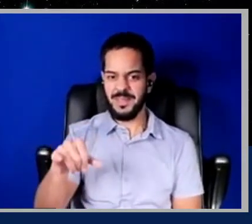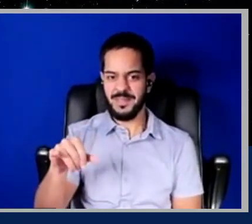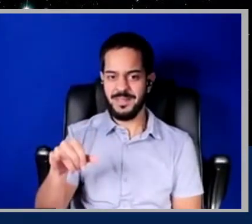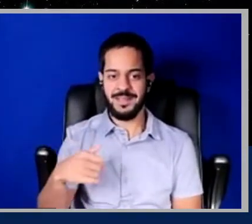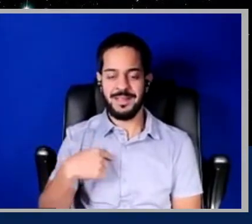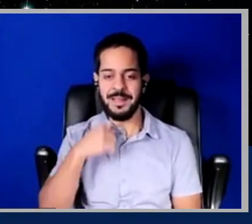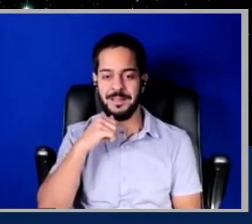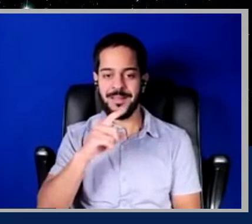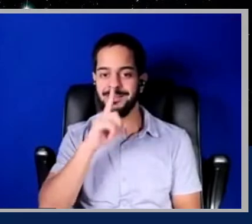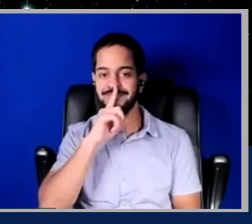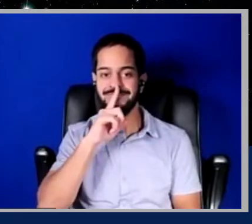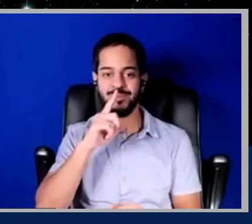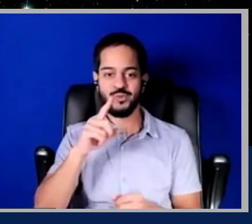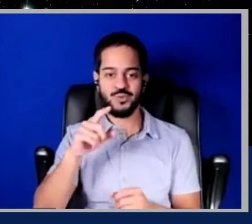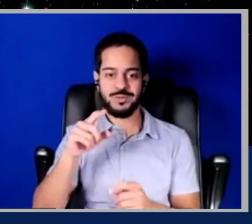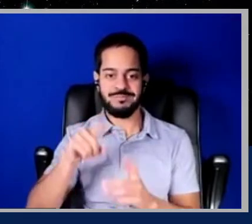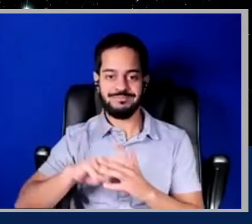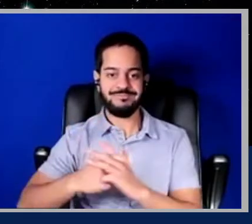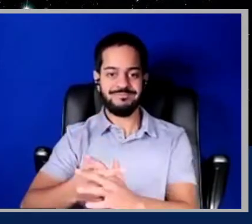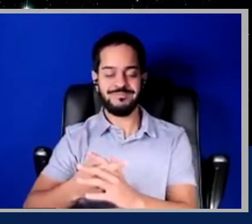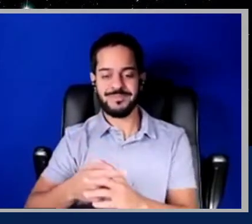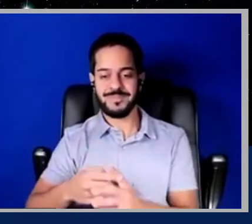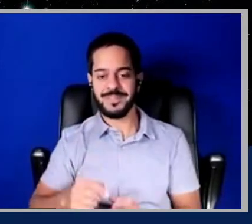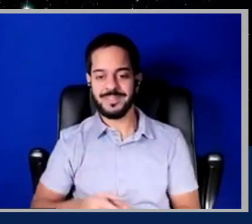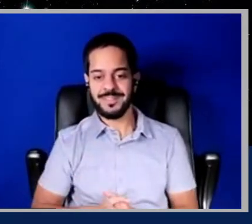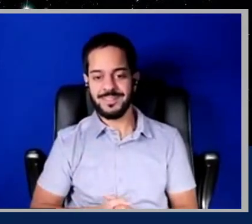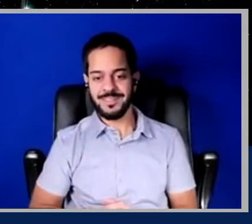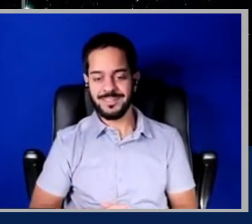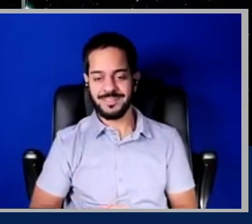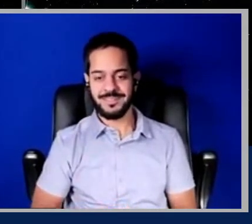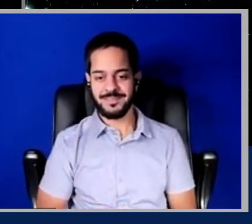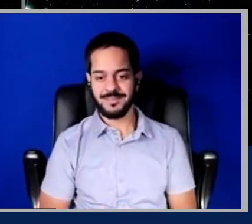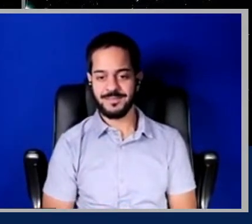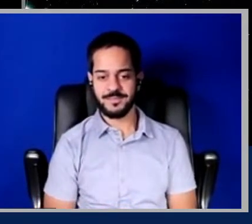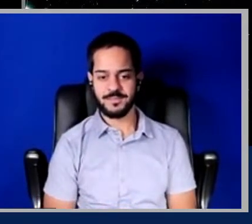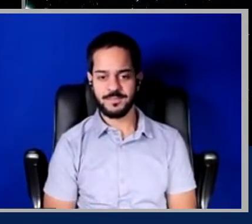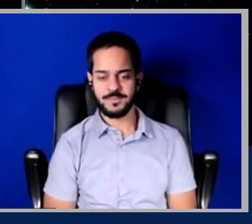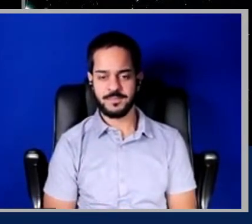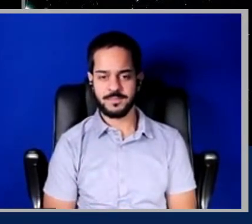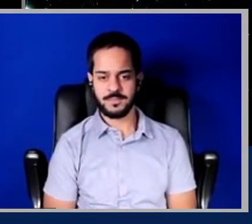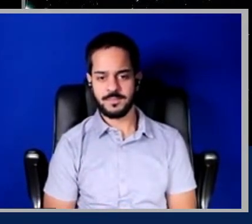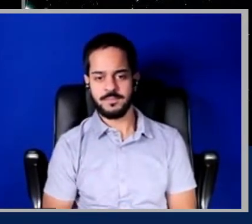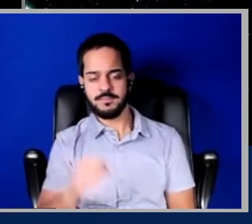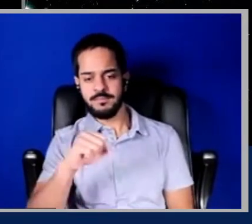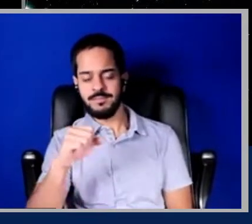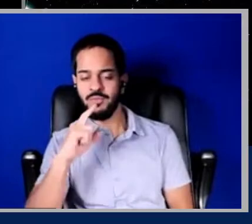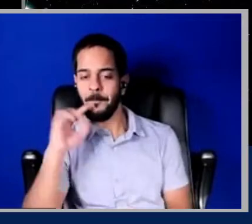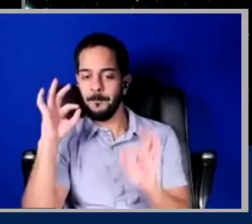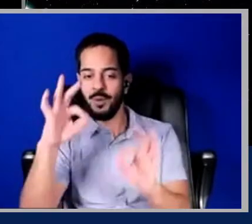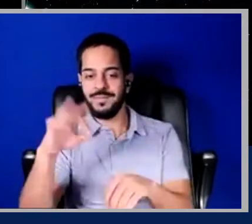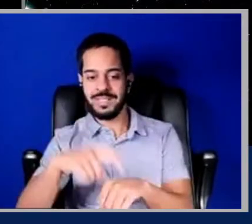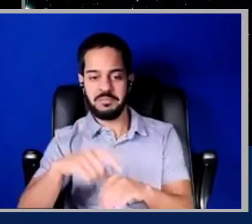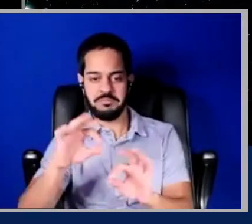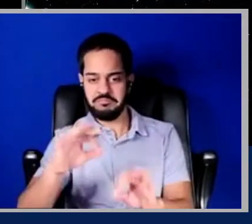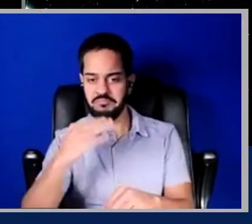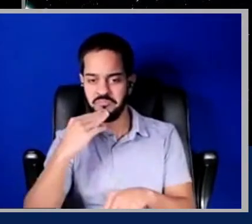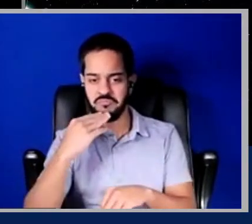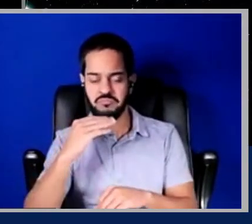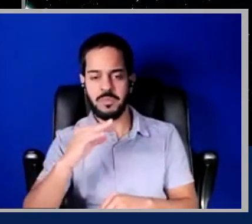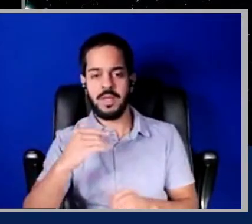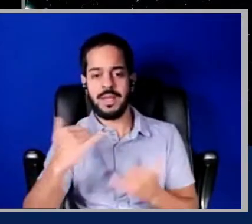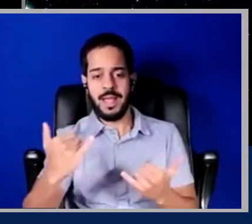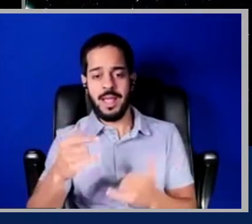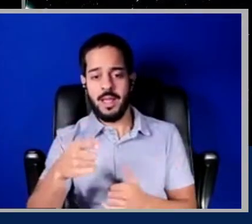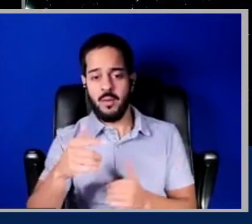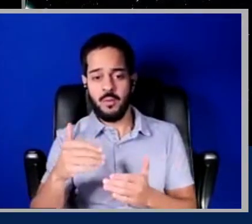little fast there. The choir lover in you, I apologize. I mean, it's perfect time. So what we're going to listen to